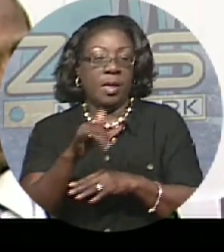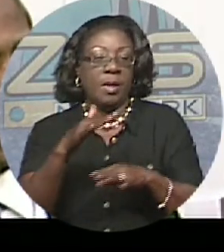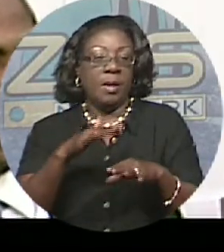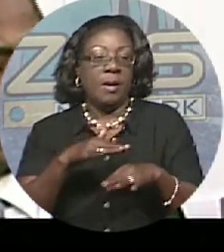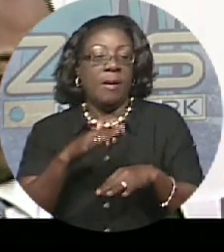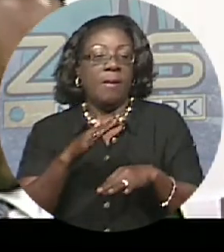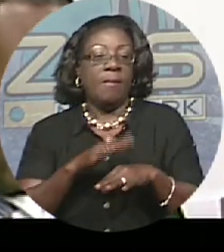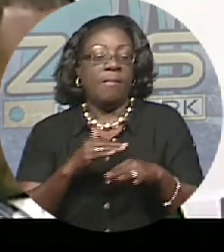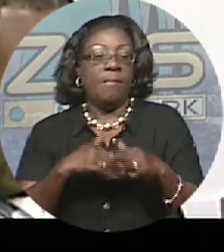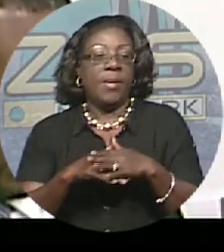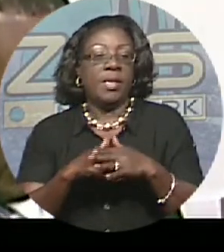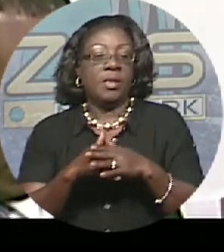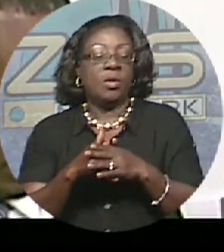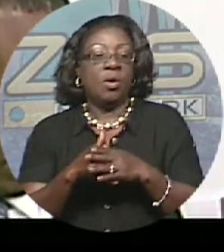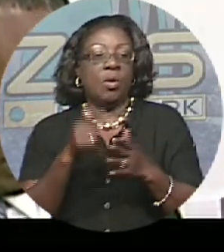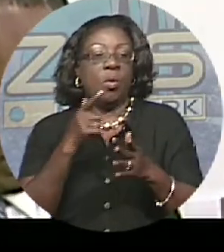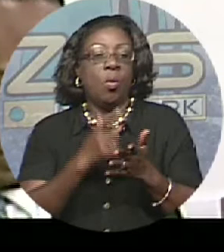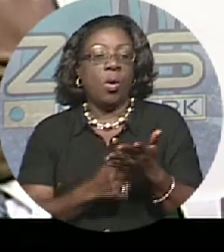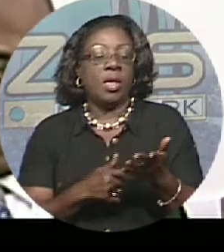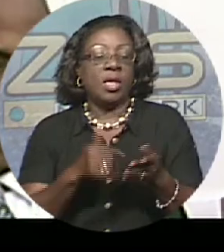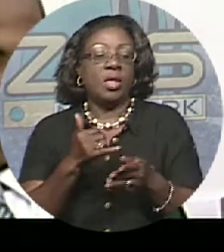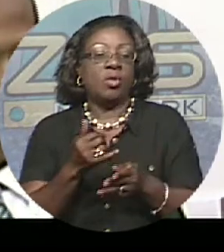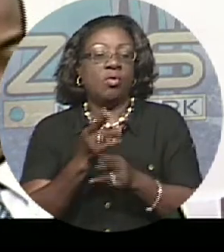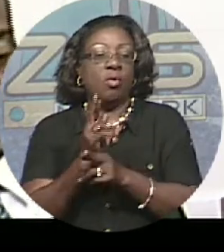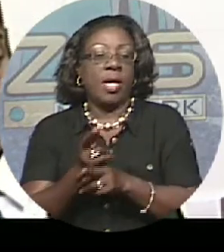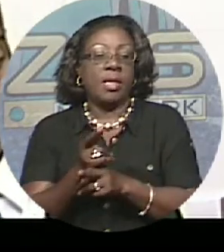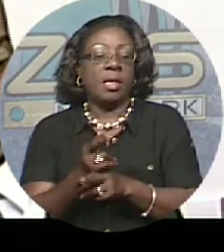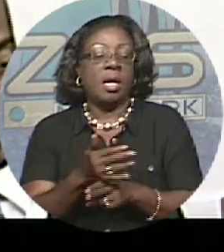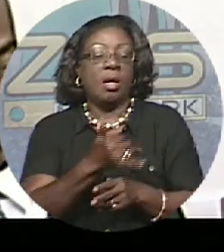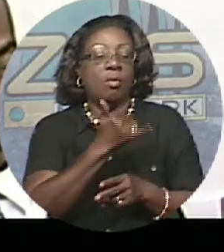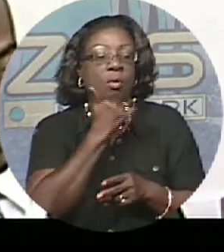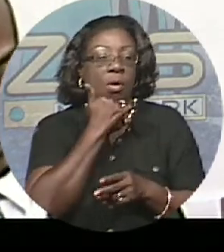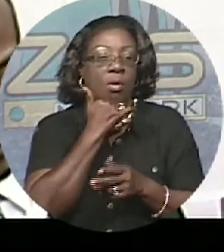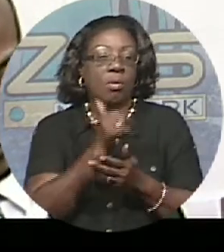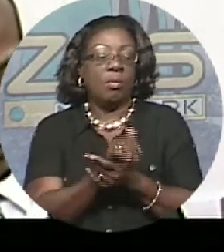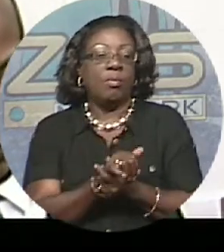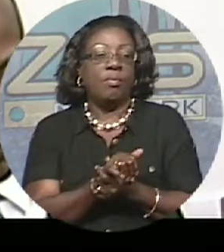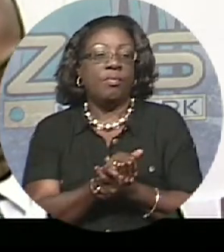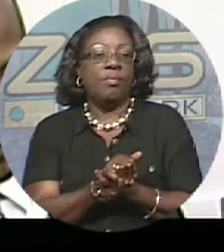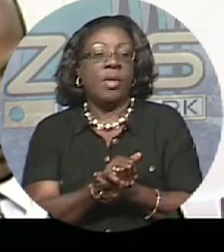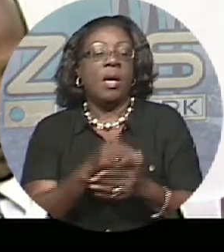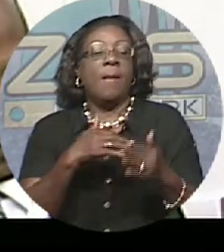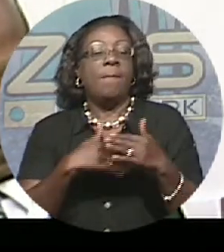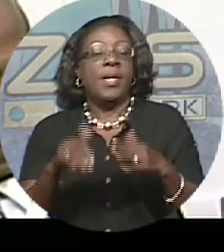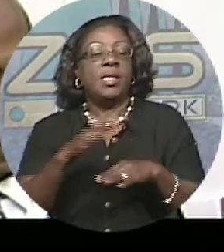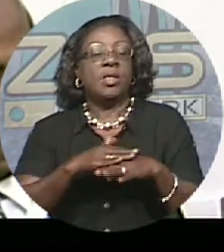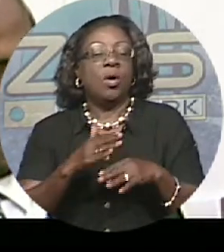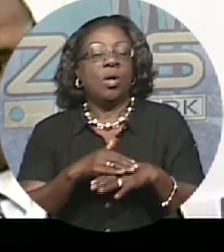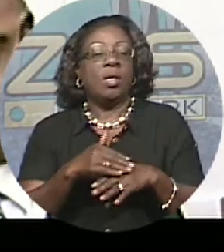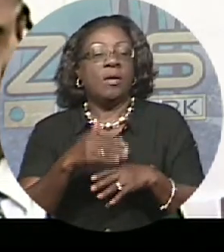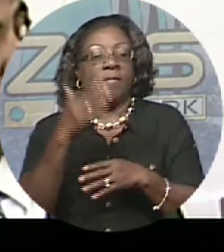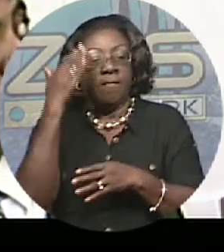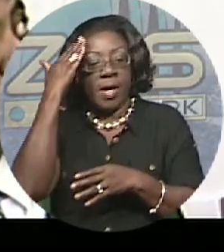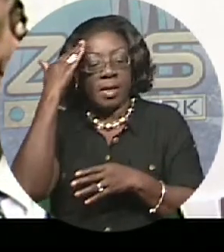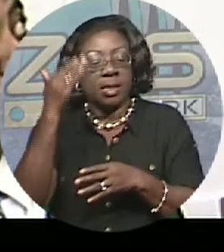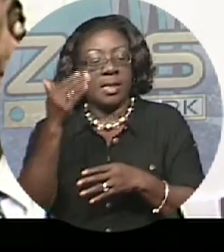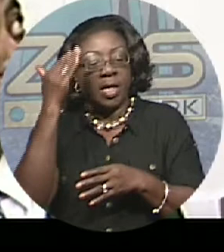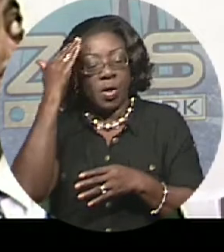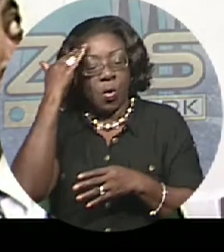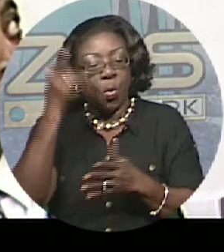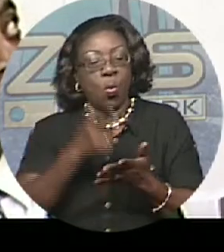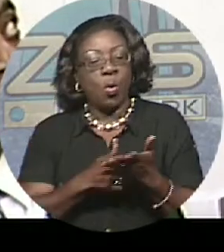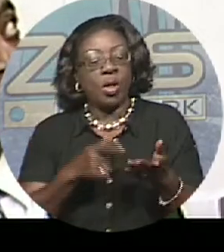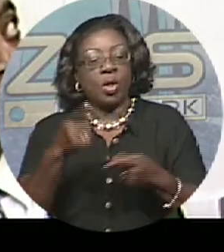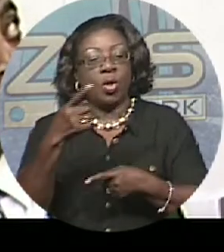argument of what is right and wrong, based on the fact that they too are fully aware of what goes